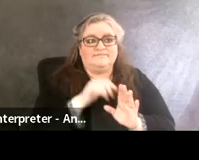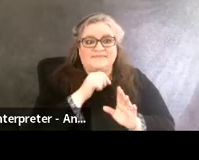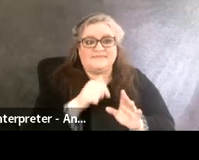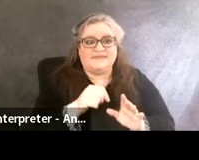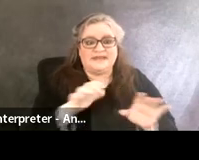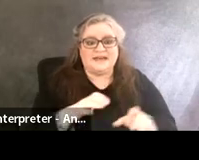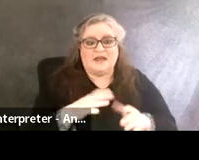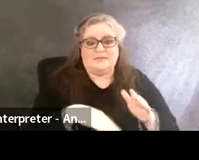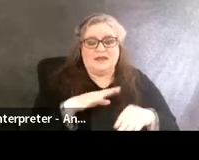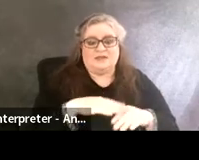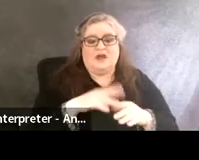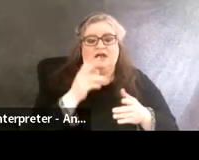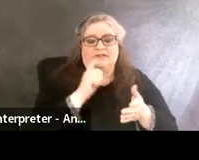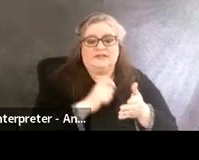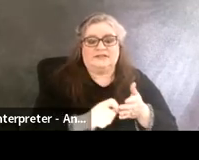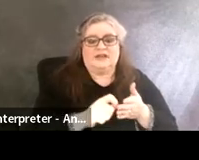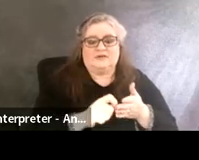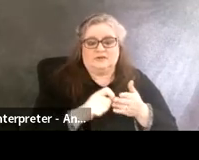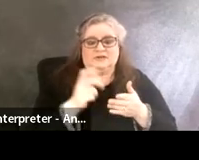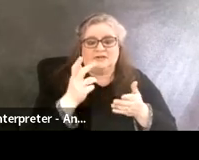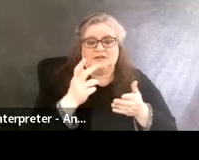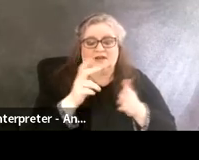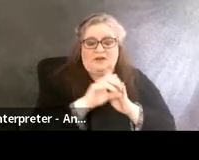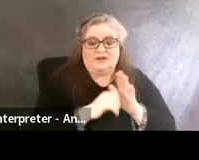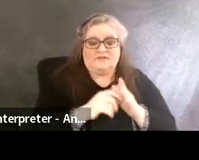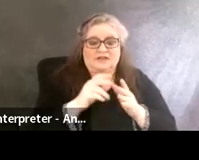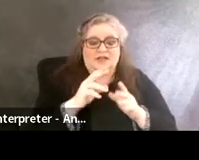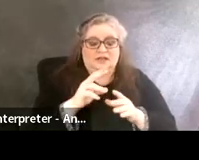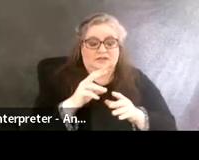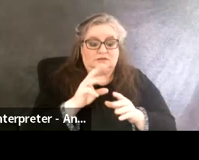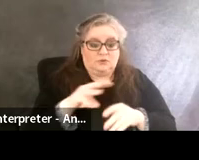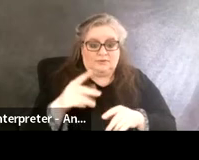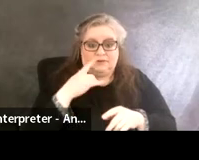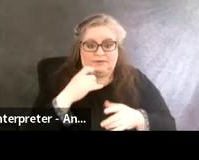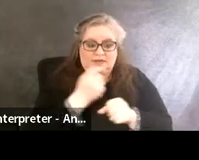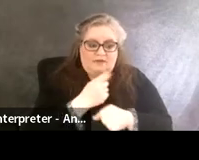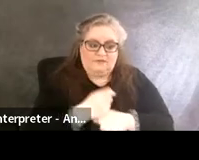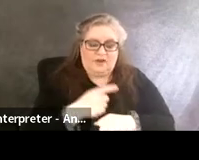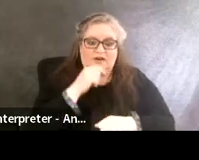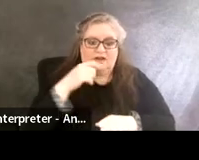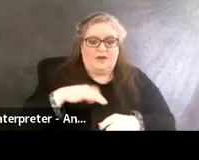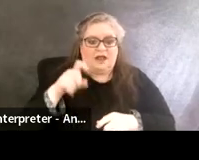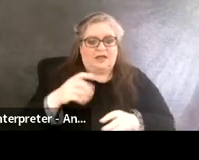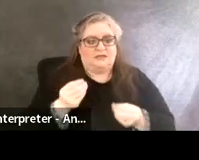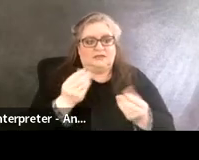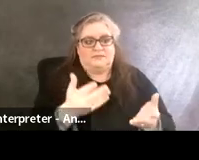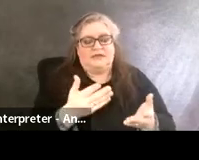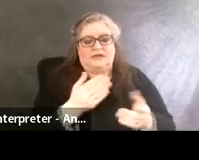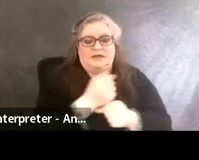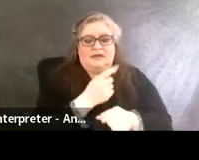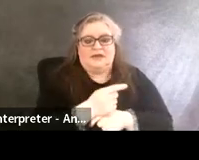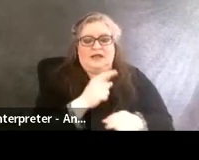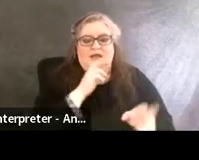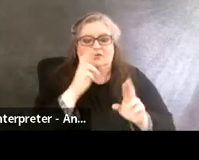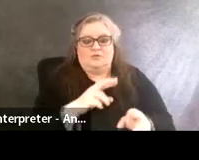on the Secretary of State's website, because every year a nonprofit has to submit an annual report to the